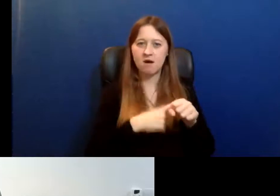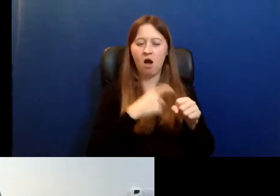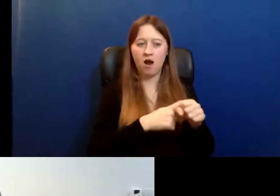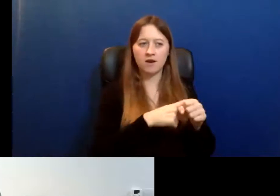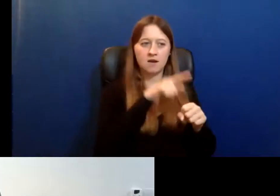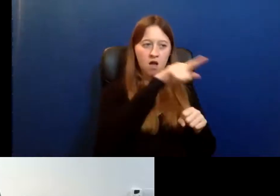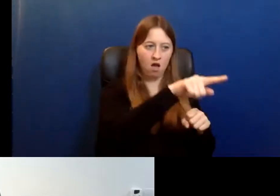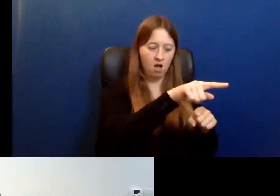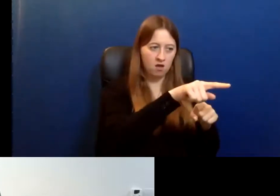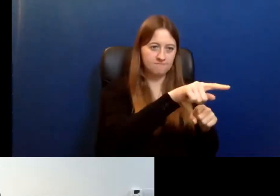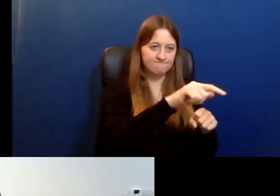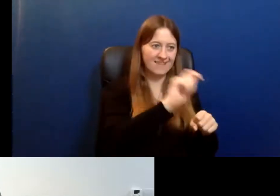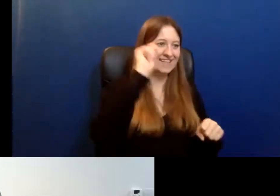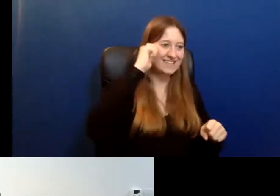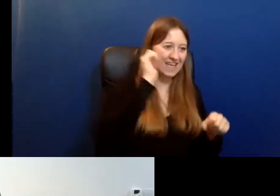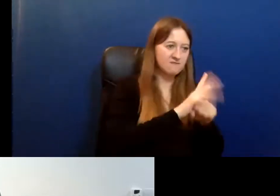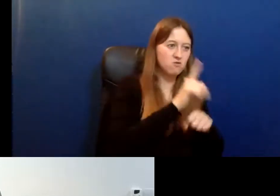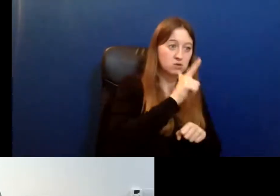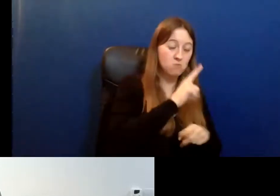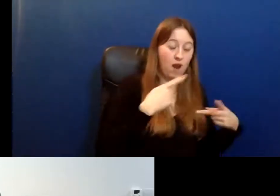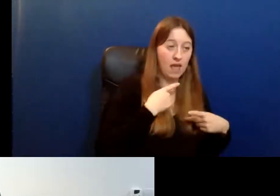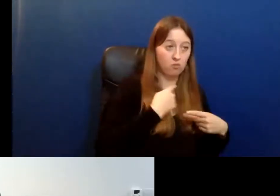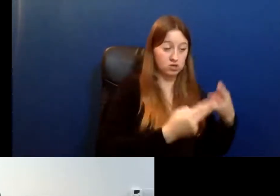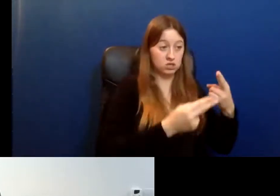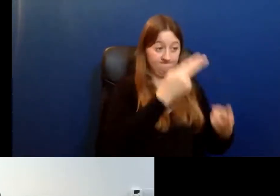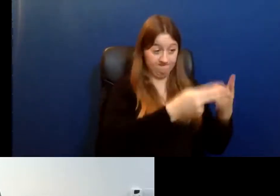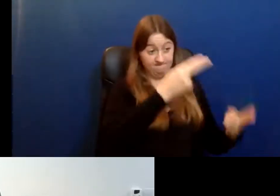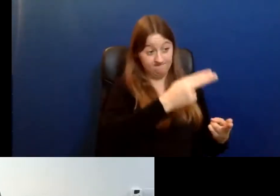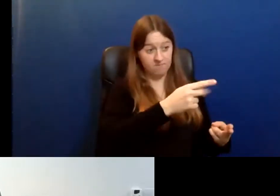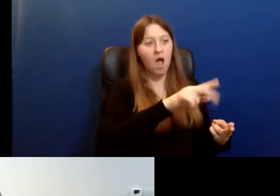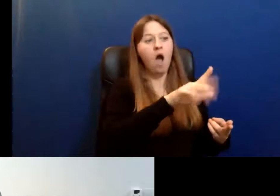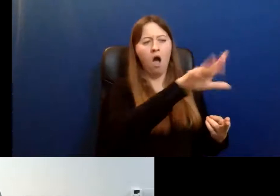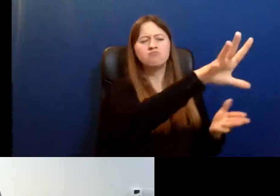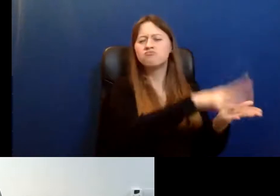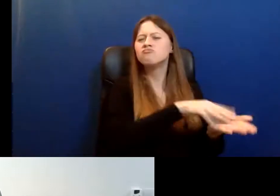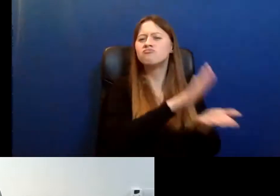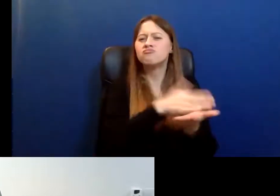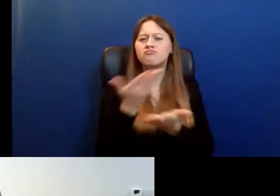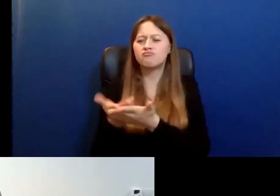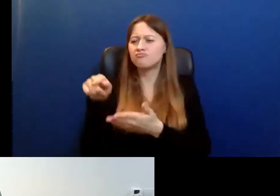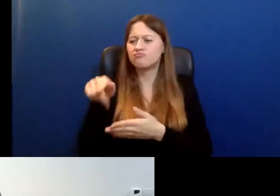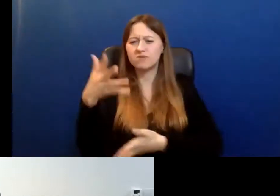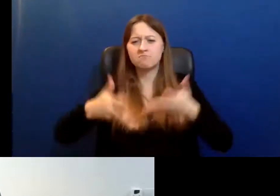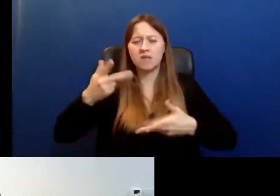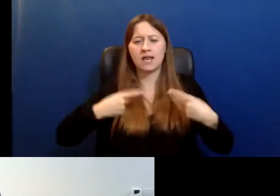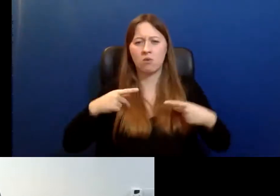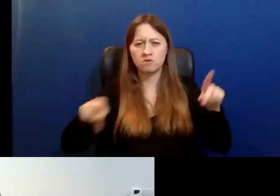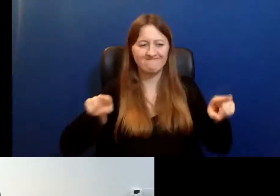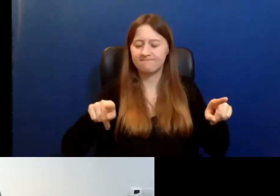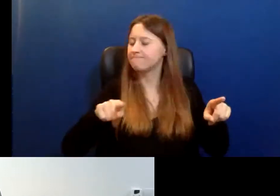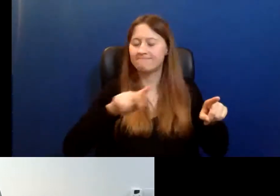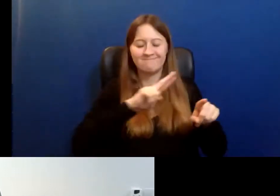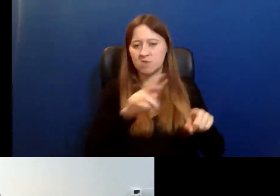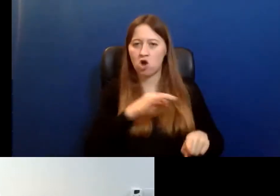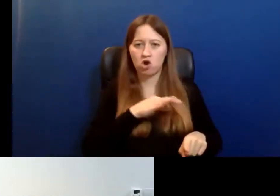language. I wouldn't advise that at all, because tests have been developed for a particular purpose in a particular language, and sign language is